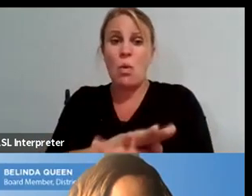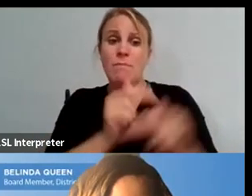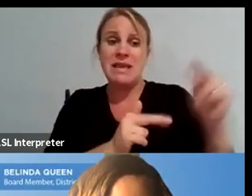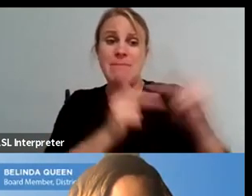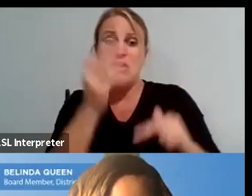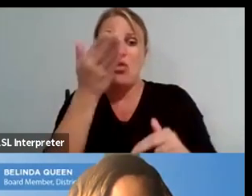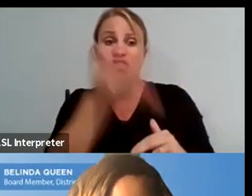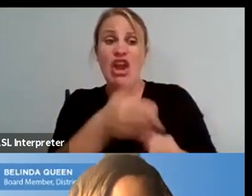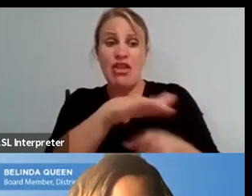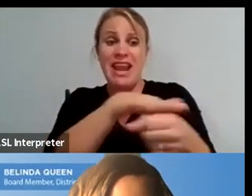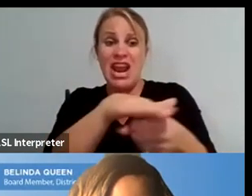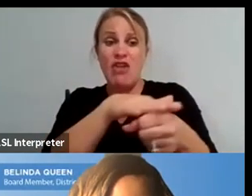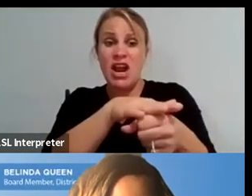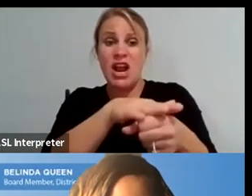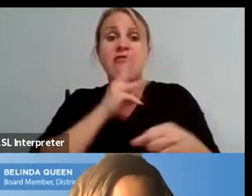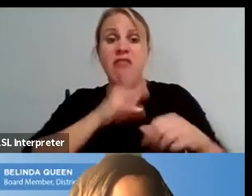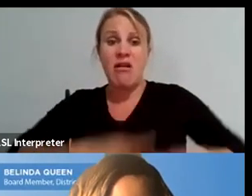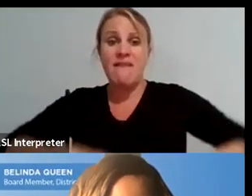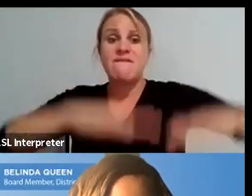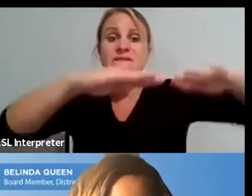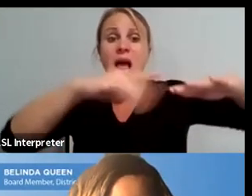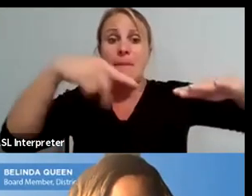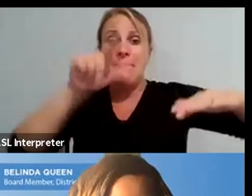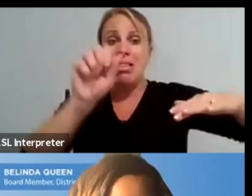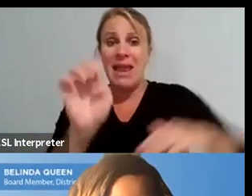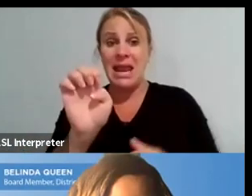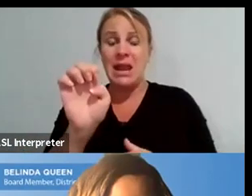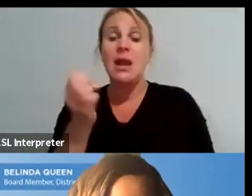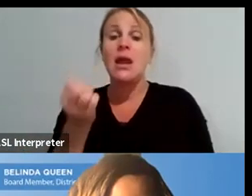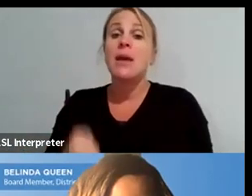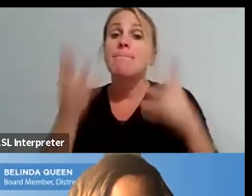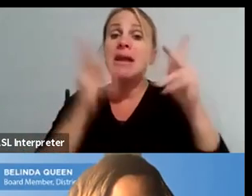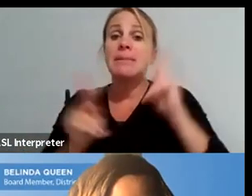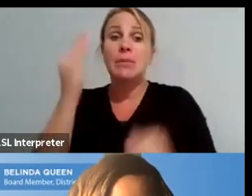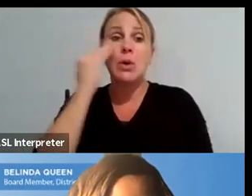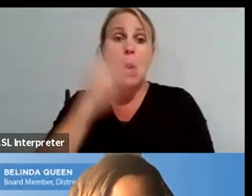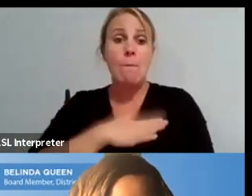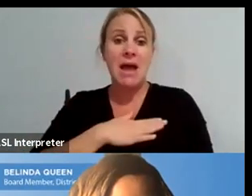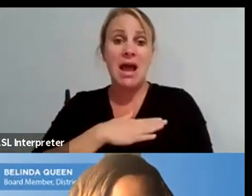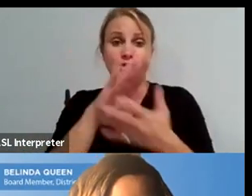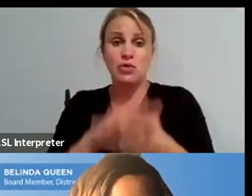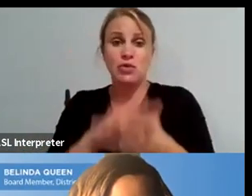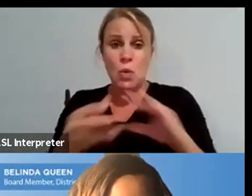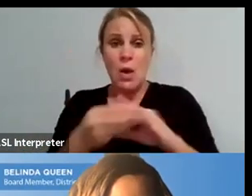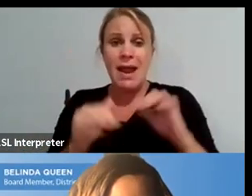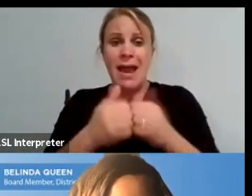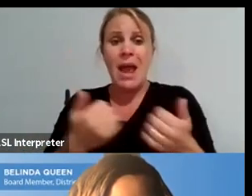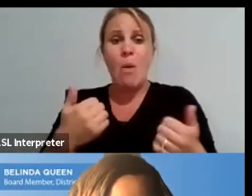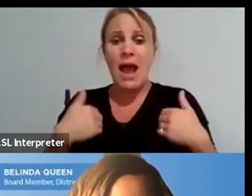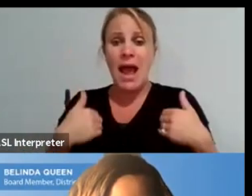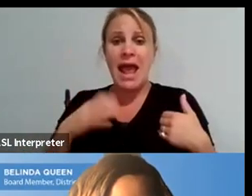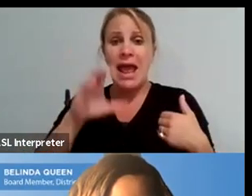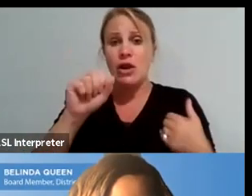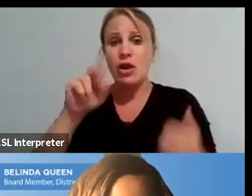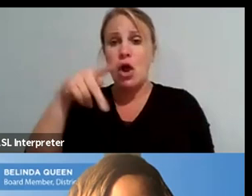that area. It's on a floodplain. Now, many people know my story of how I got the carpet removed in a school due to